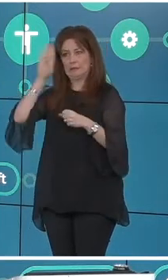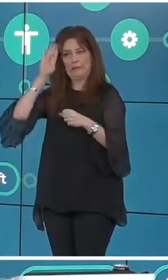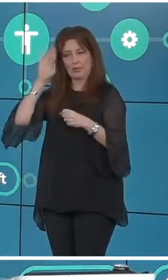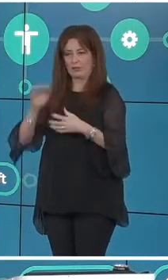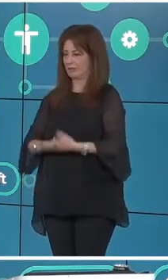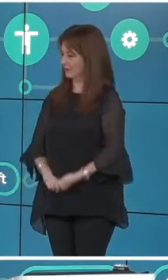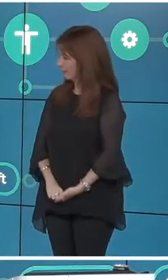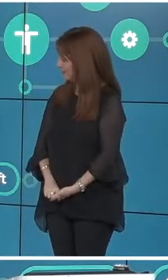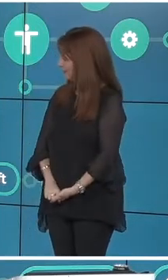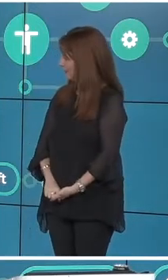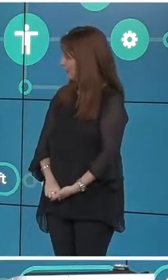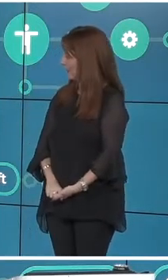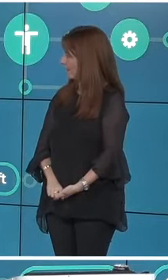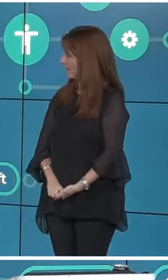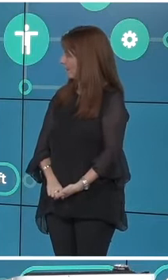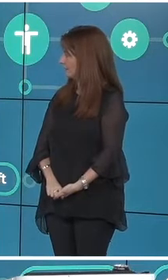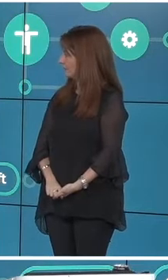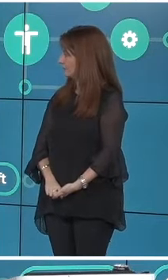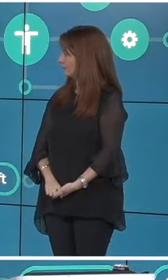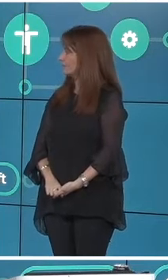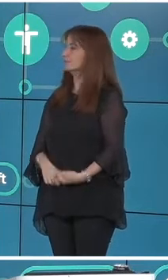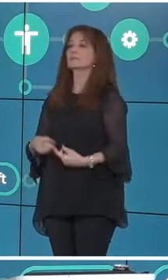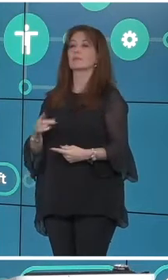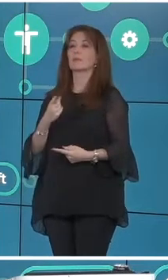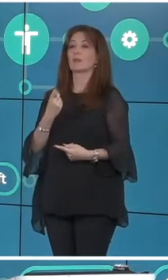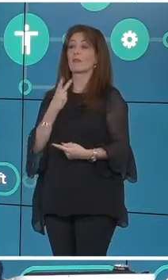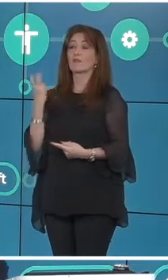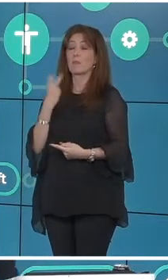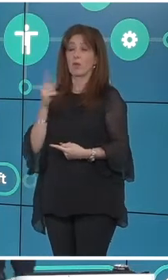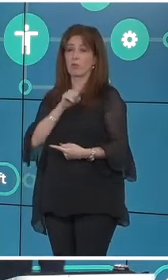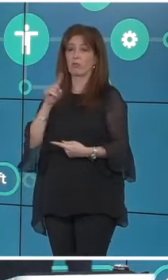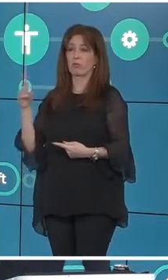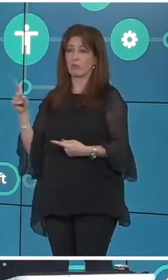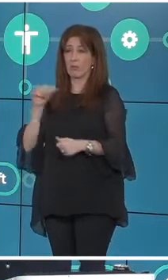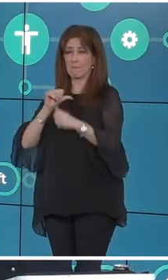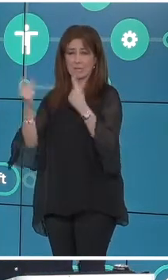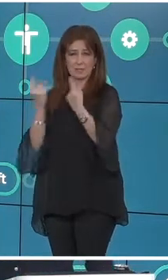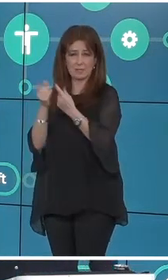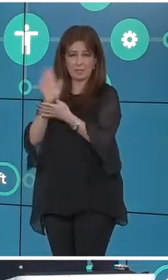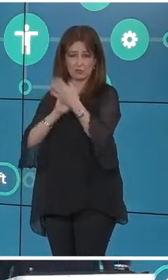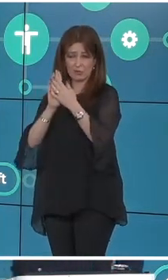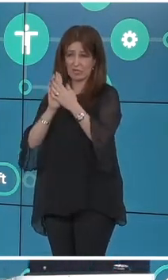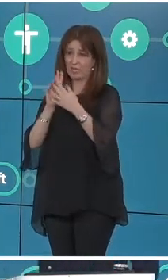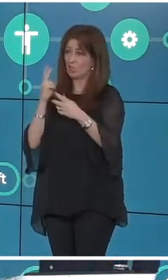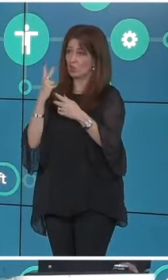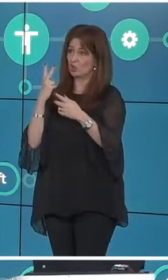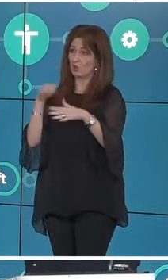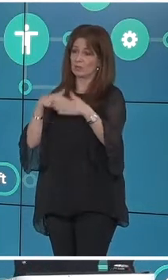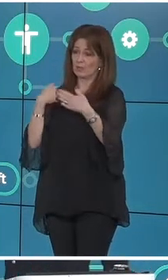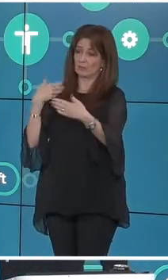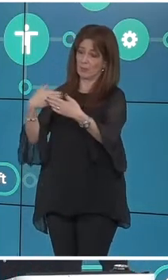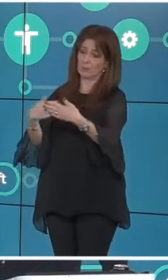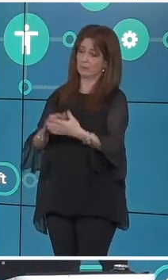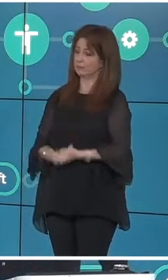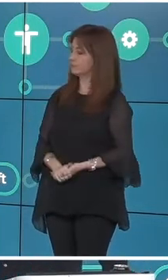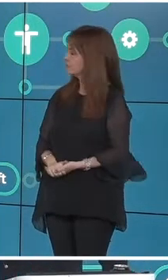just want to know from each of you a couple of highlights of the last couple of days, things that you think are going to stand out